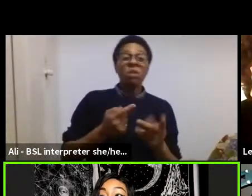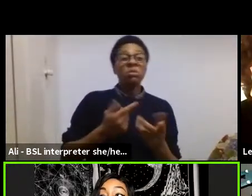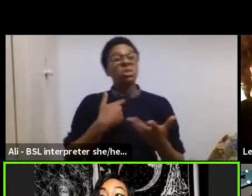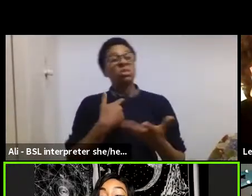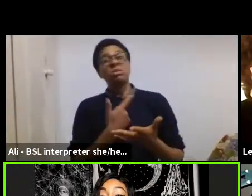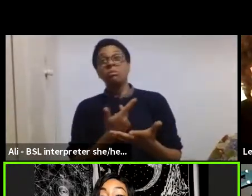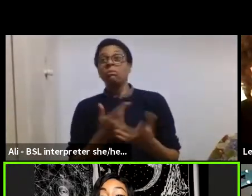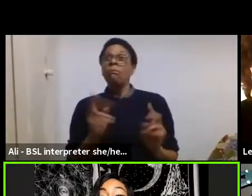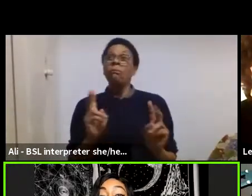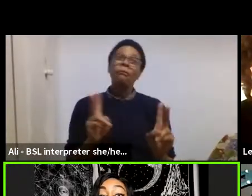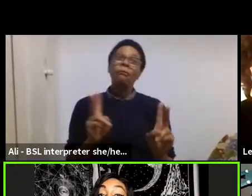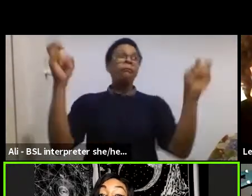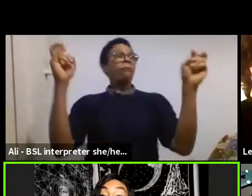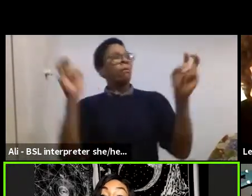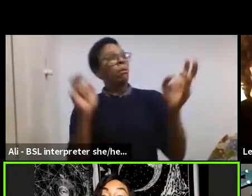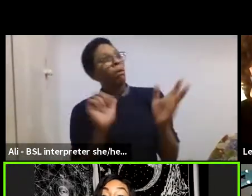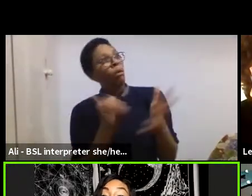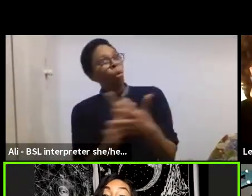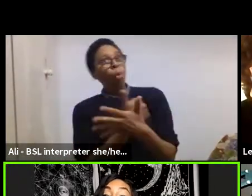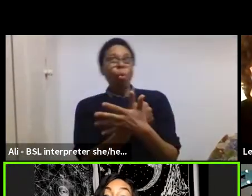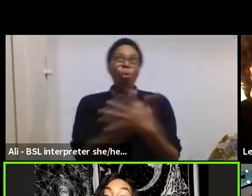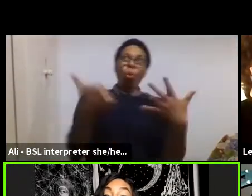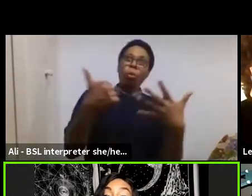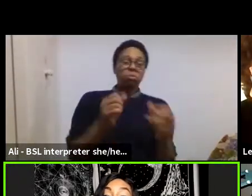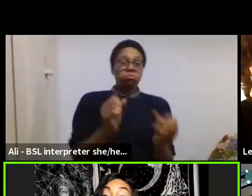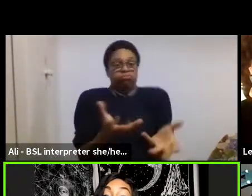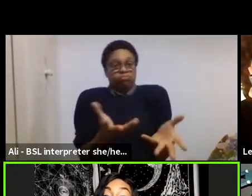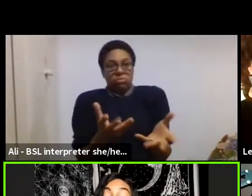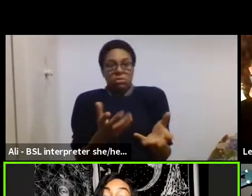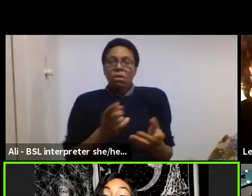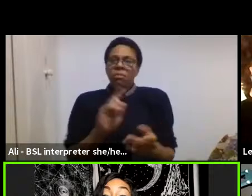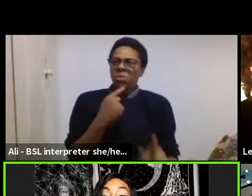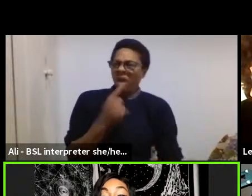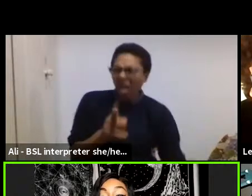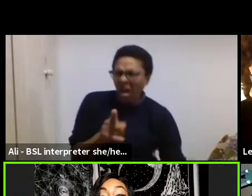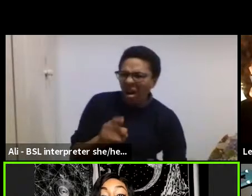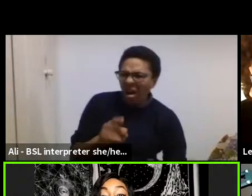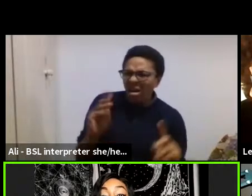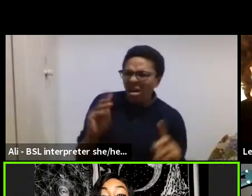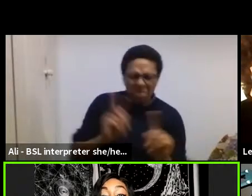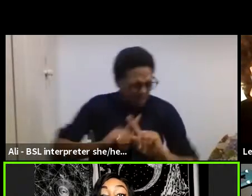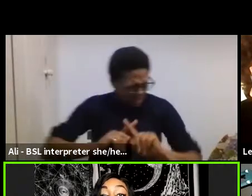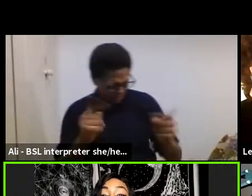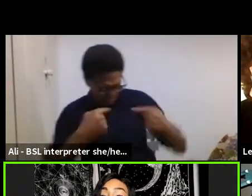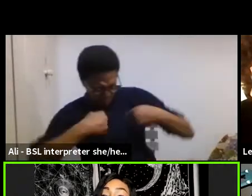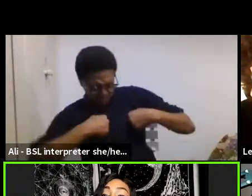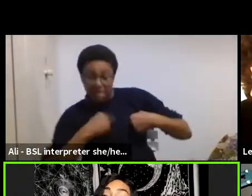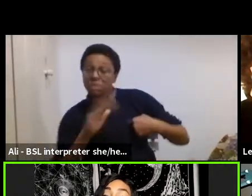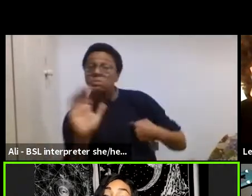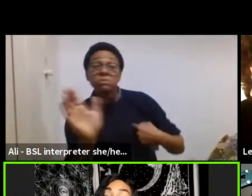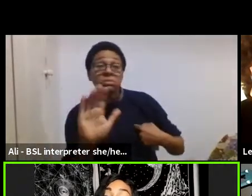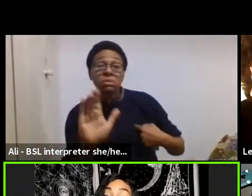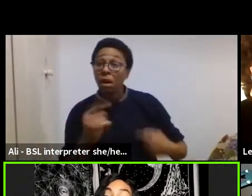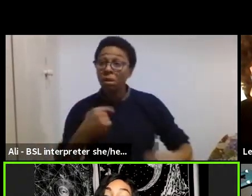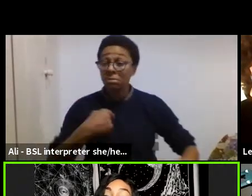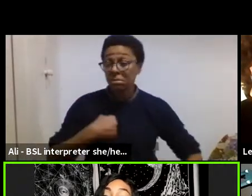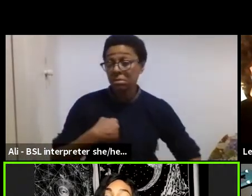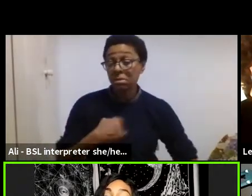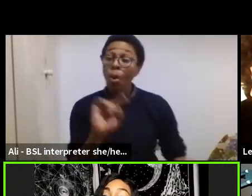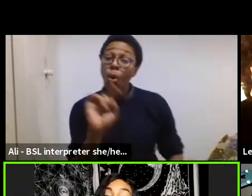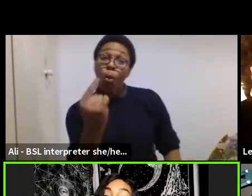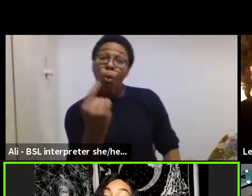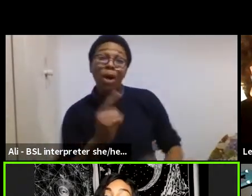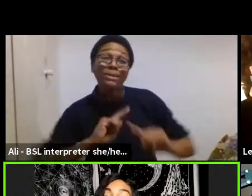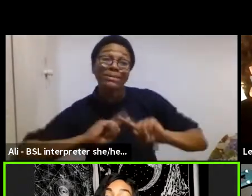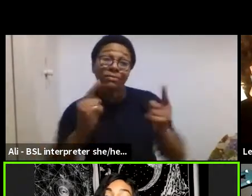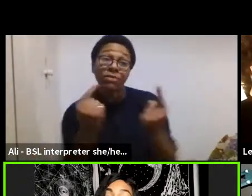my life, then maybe I would have been like, oh no, there's something different about me. This is going to be a problem. Whereas for me, I was like, this is the one different thing that no one can see.